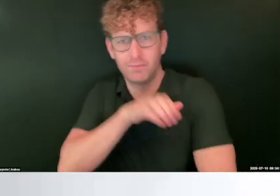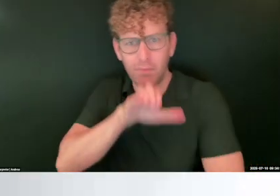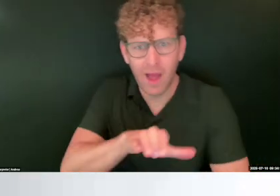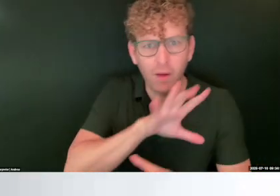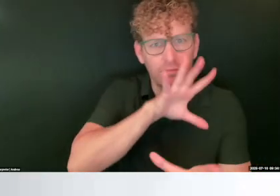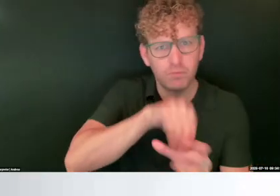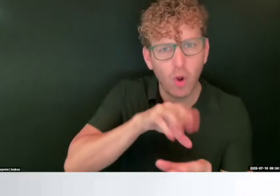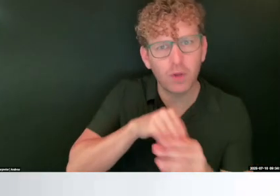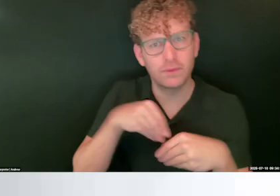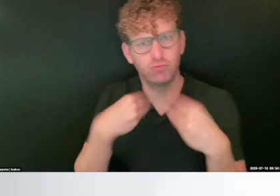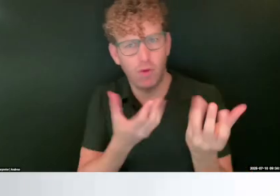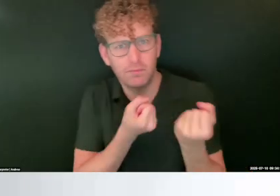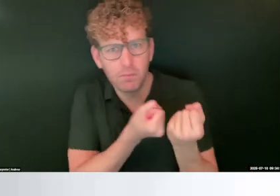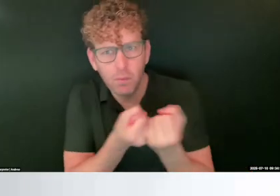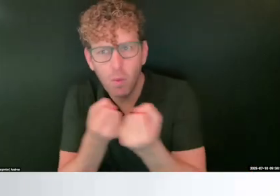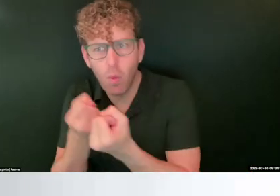buying process.